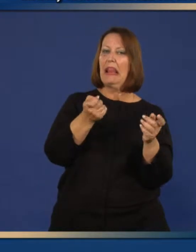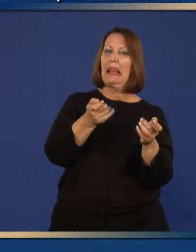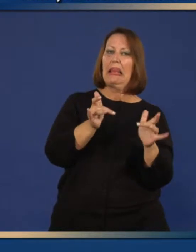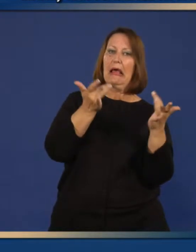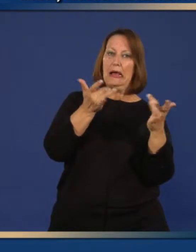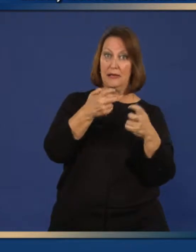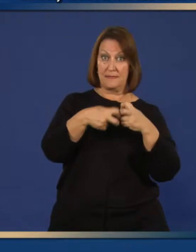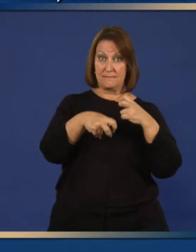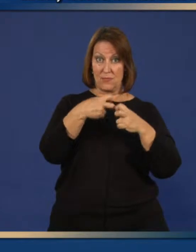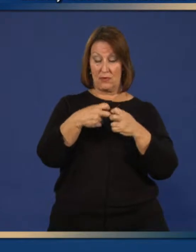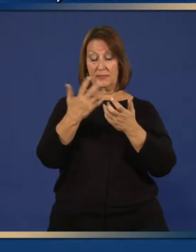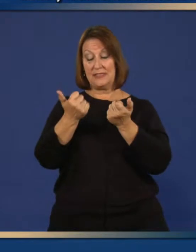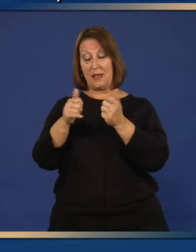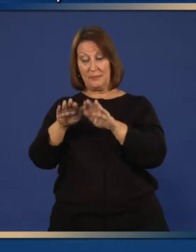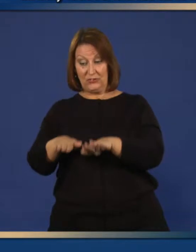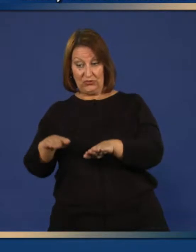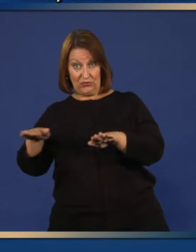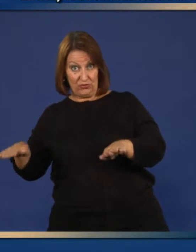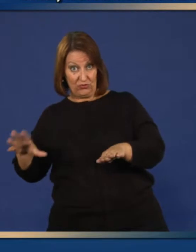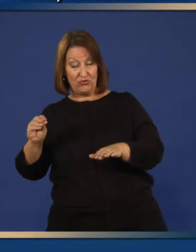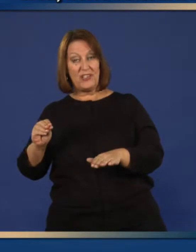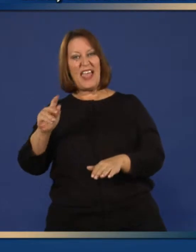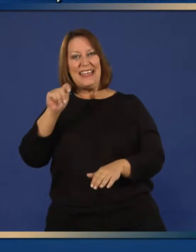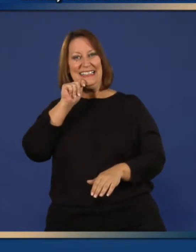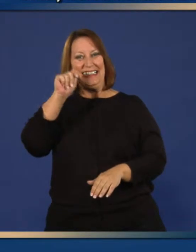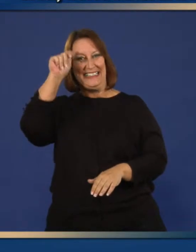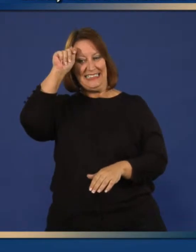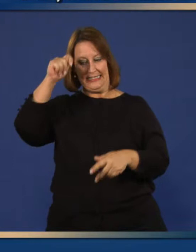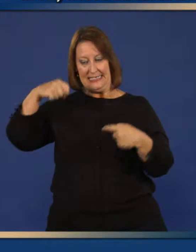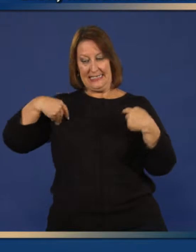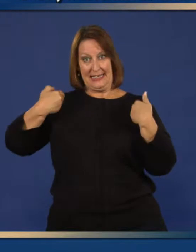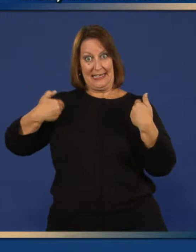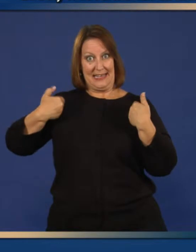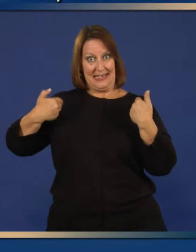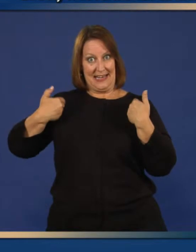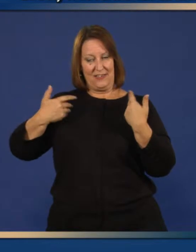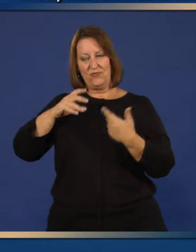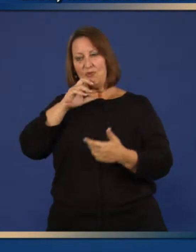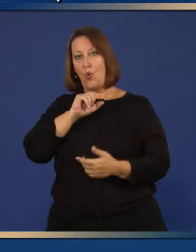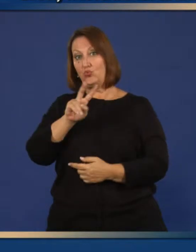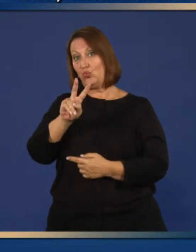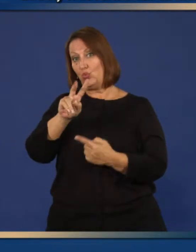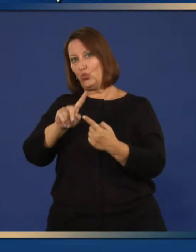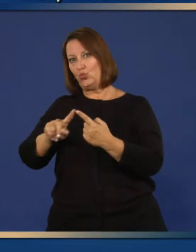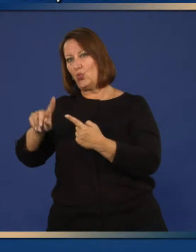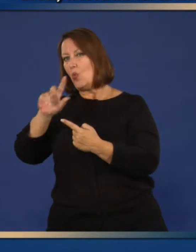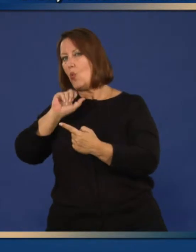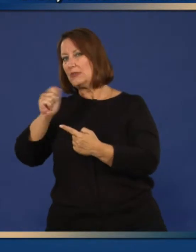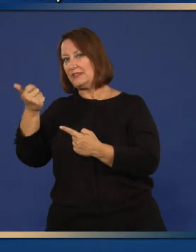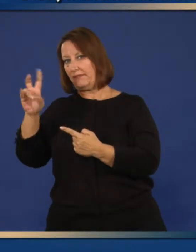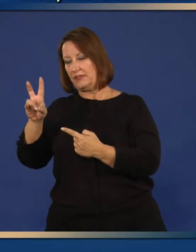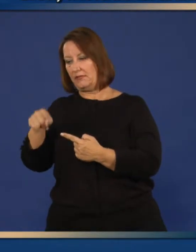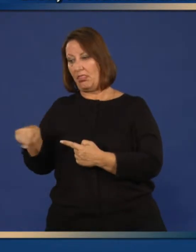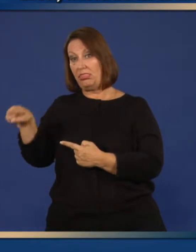Some children and adolescents 2 to 17 years of age have